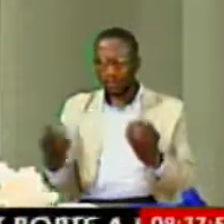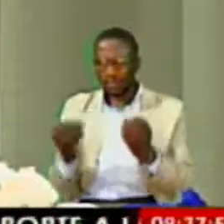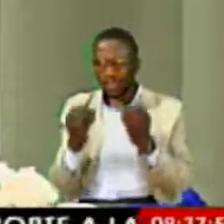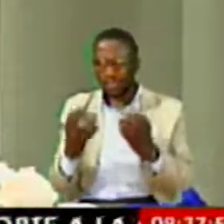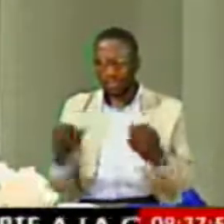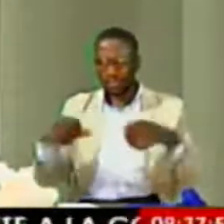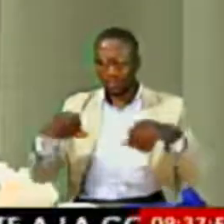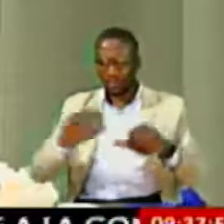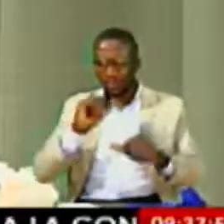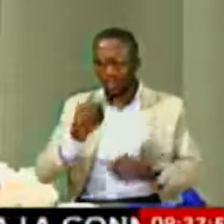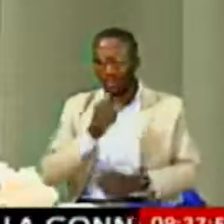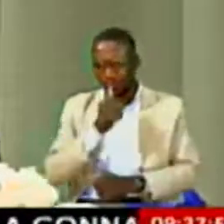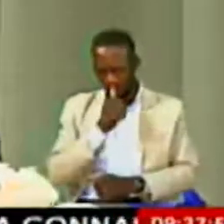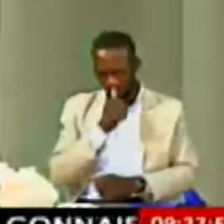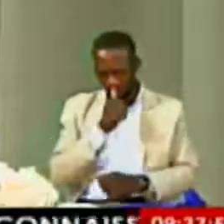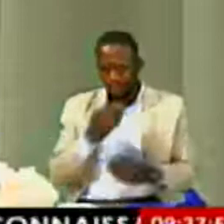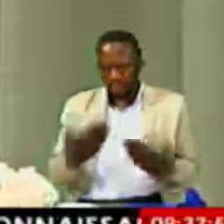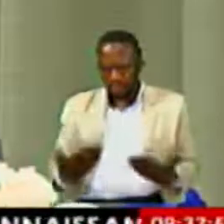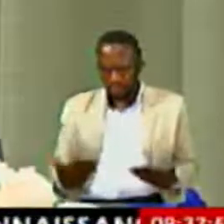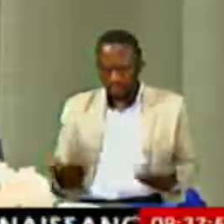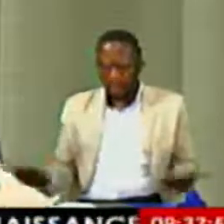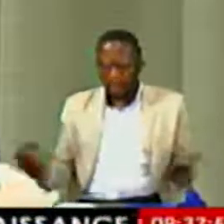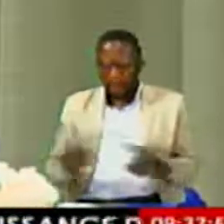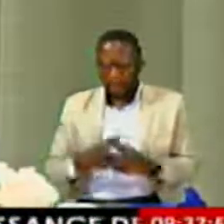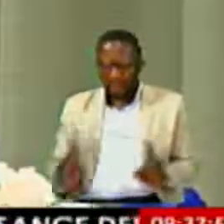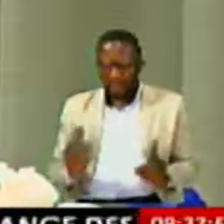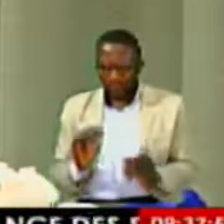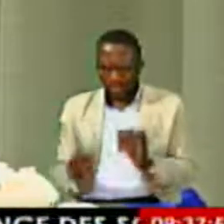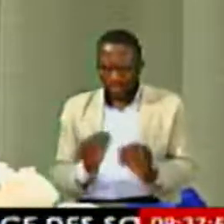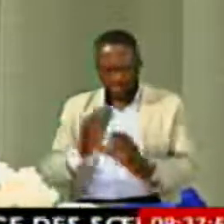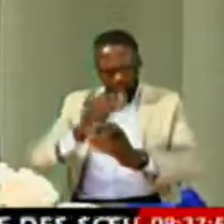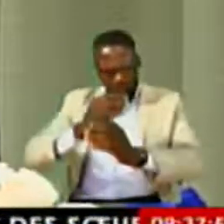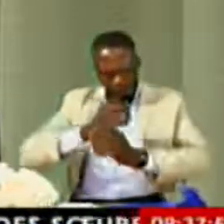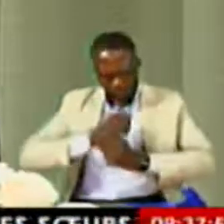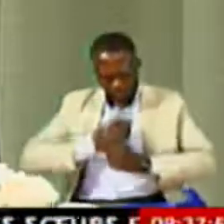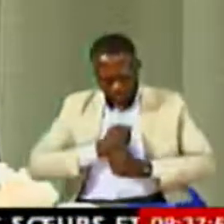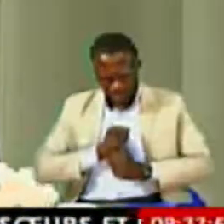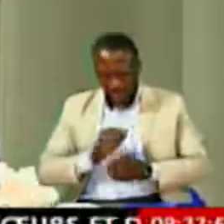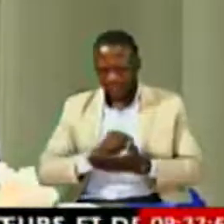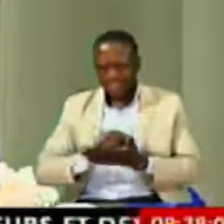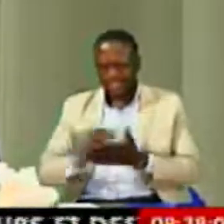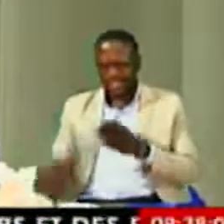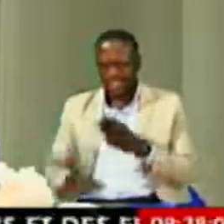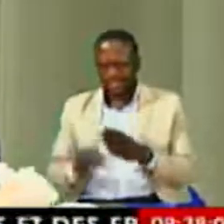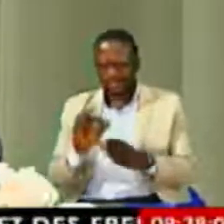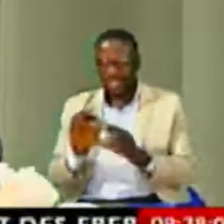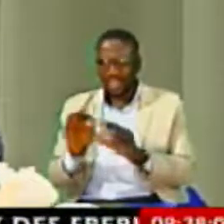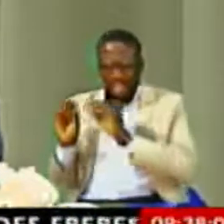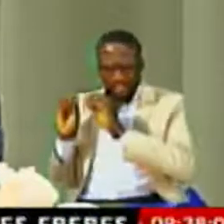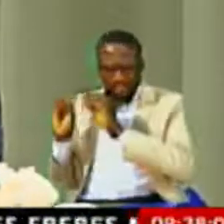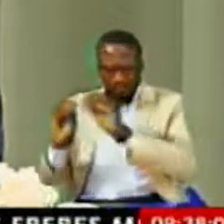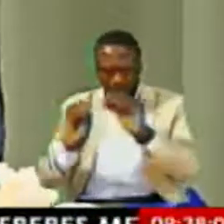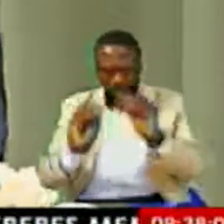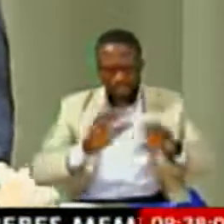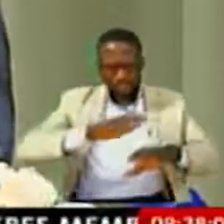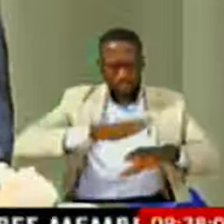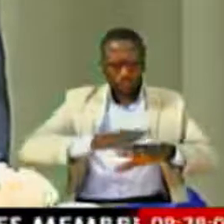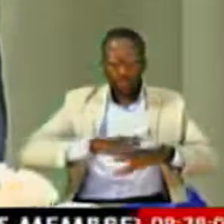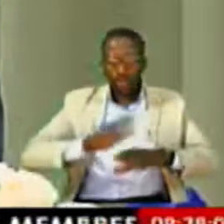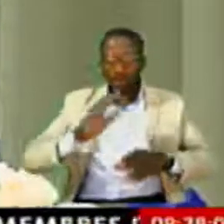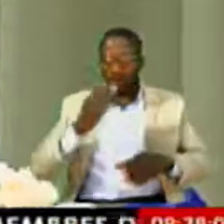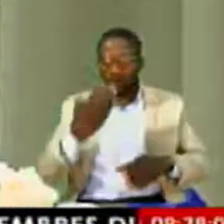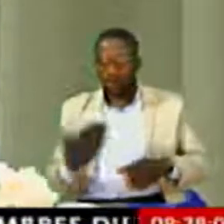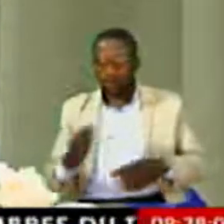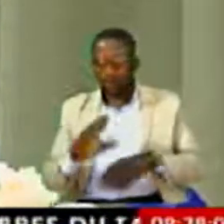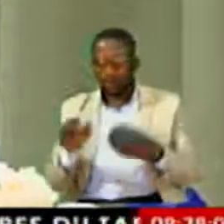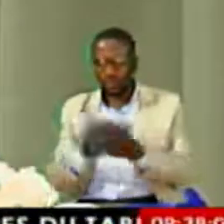you cannot bear them now. Mais quand vous recevrez le Saint-Esprit, il vous enseignera toutes choses, he shall teach you everything. Et quand ils ont reçu